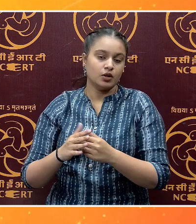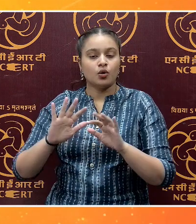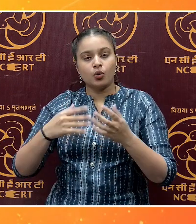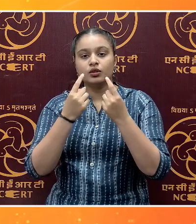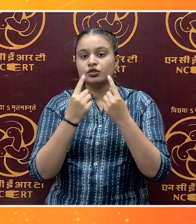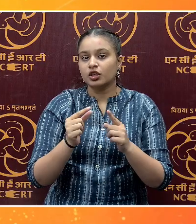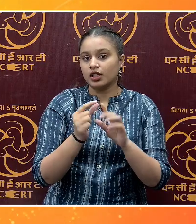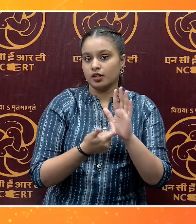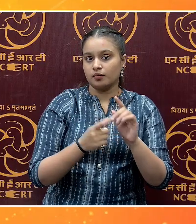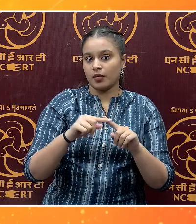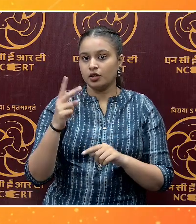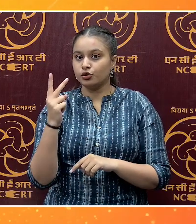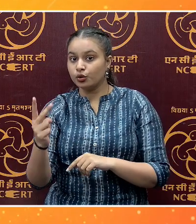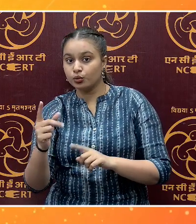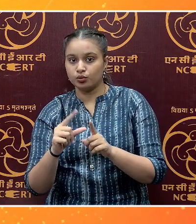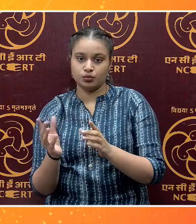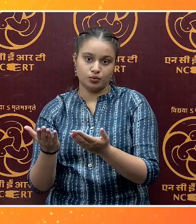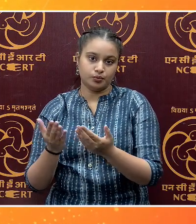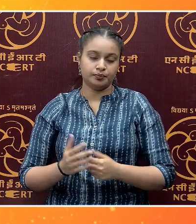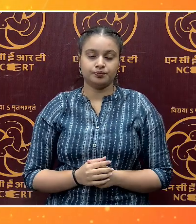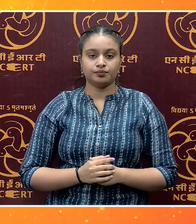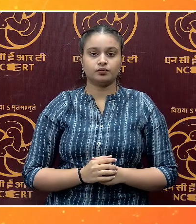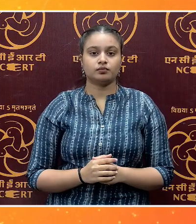part 1 or part 2.